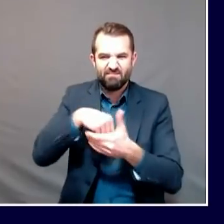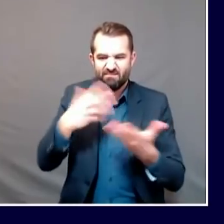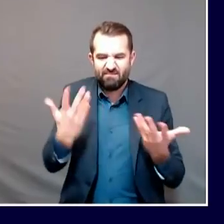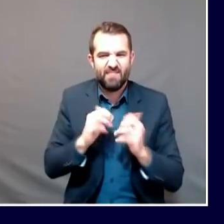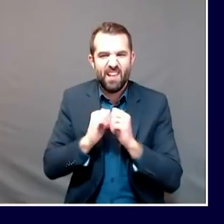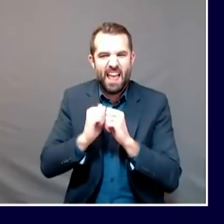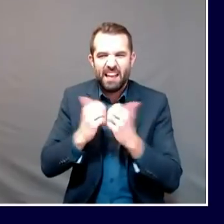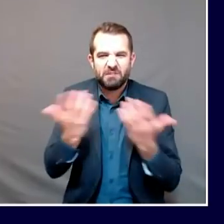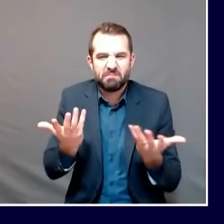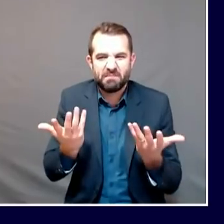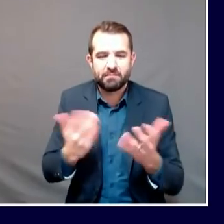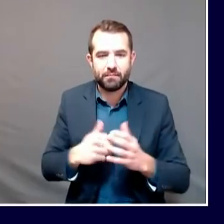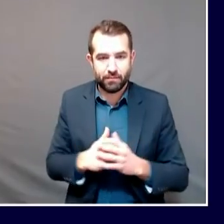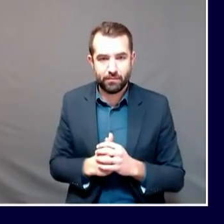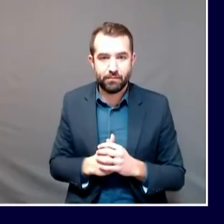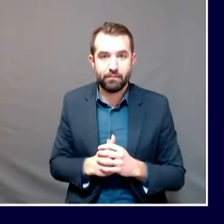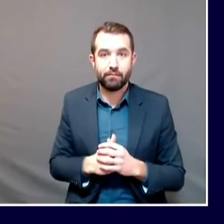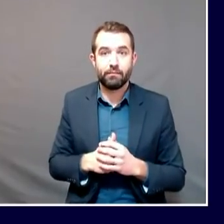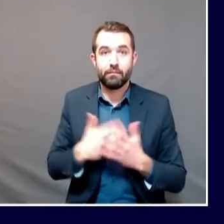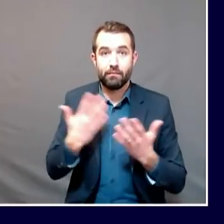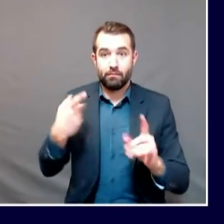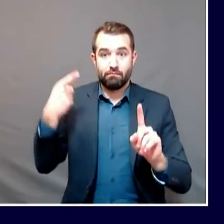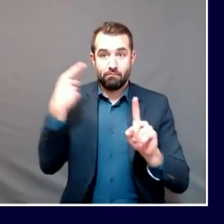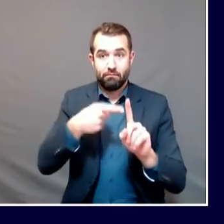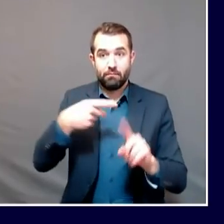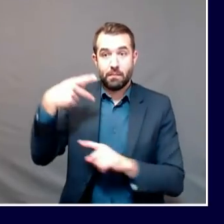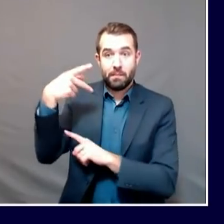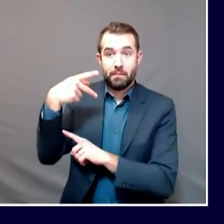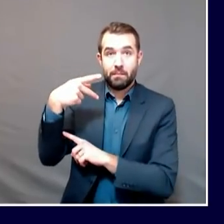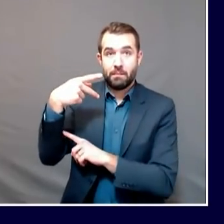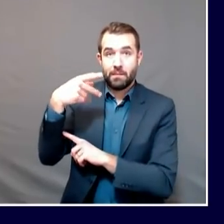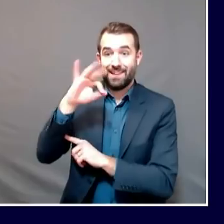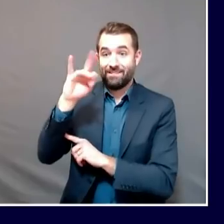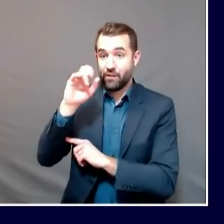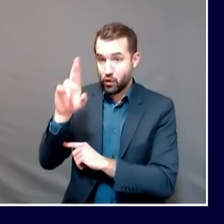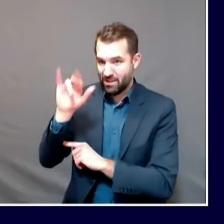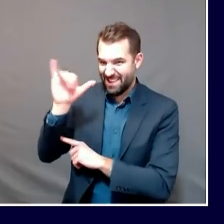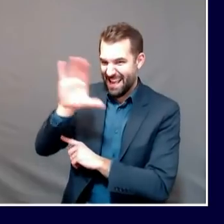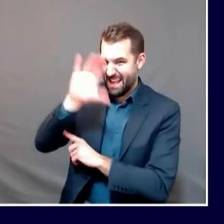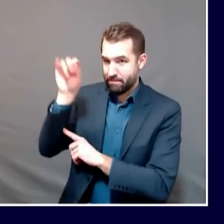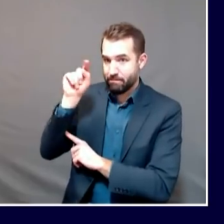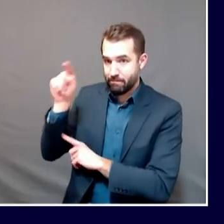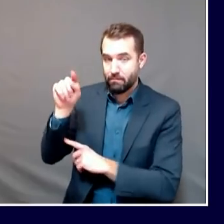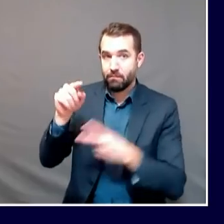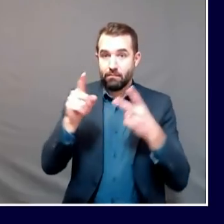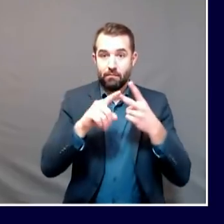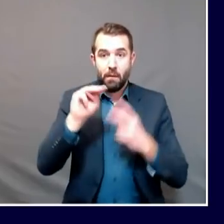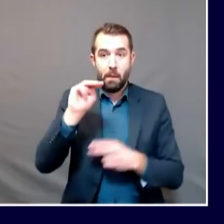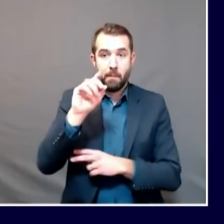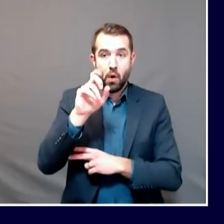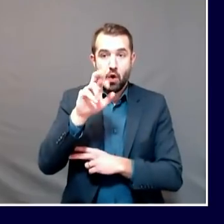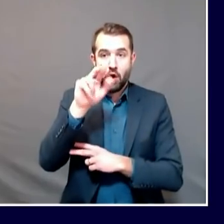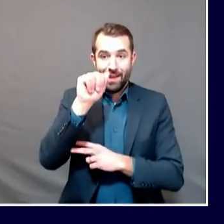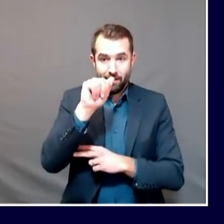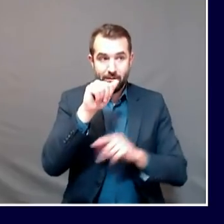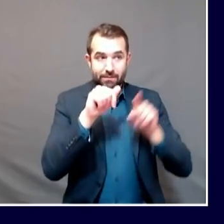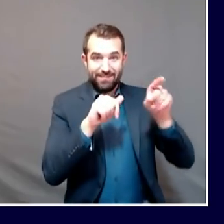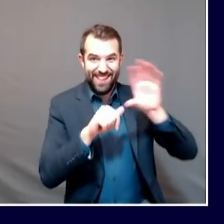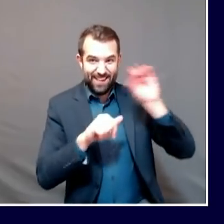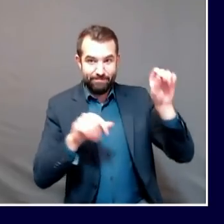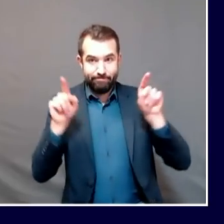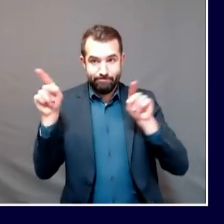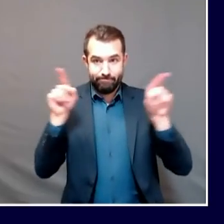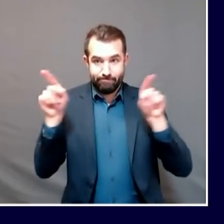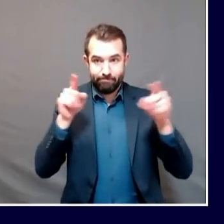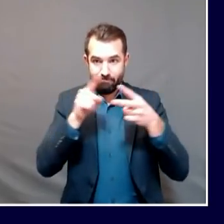that's manufactured by Pfizer, as well as the vaccine that's being evaluated, manufactured by Moderna, both